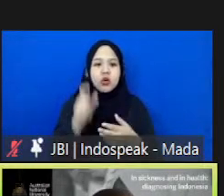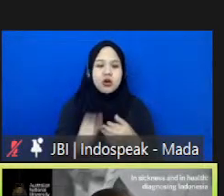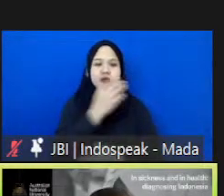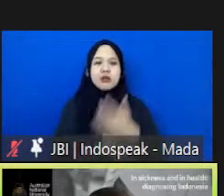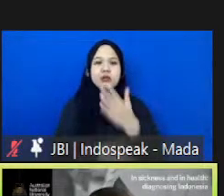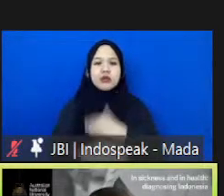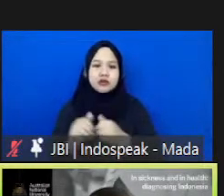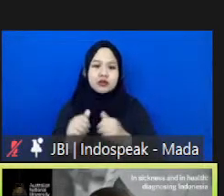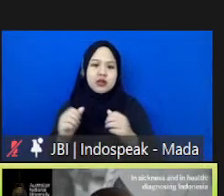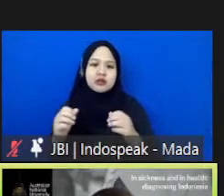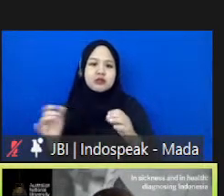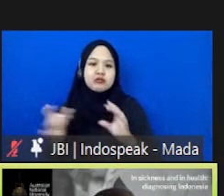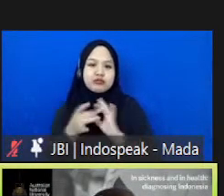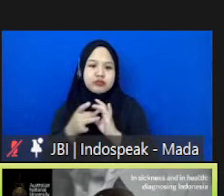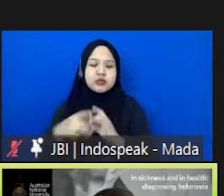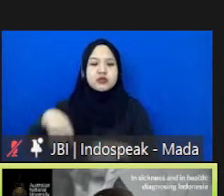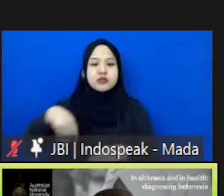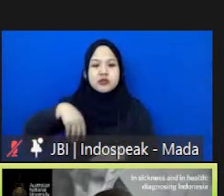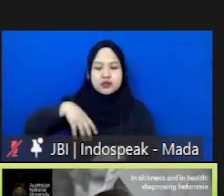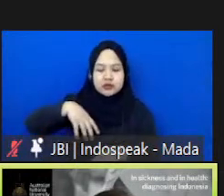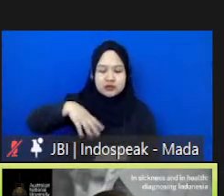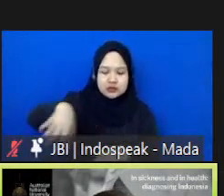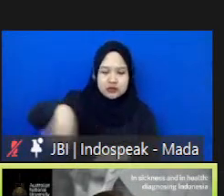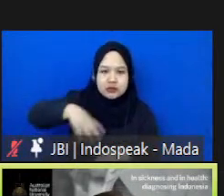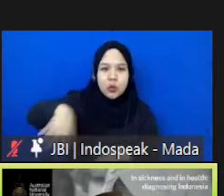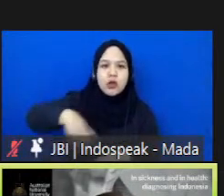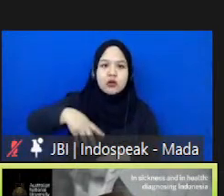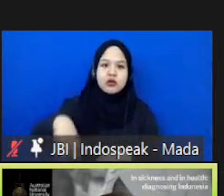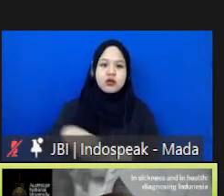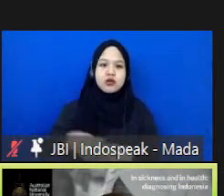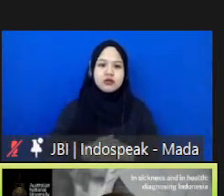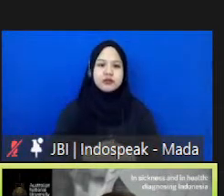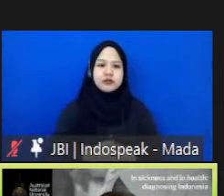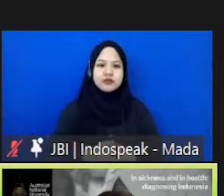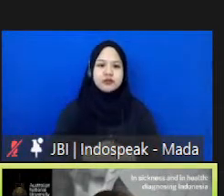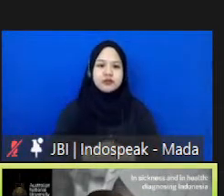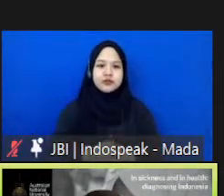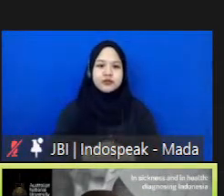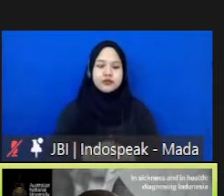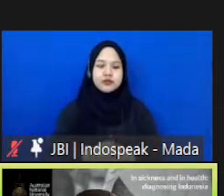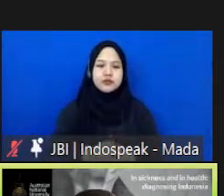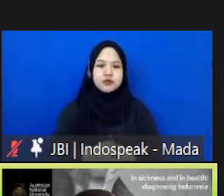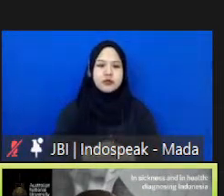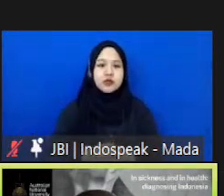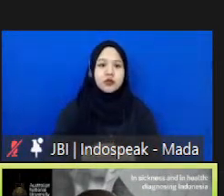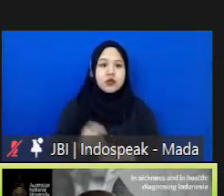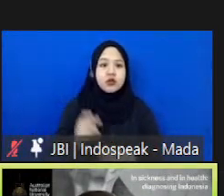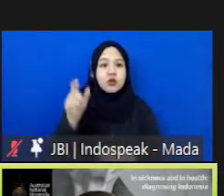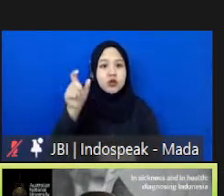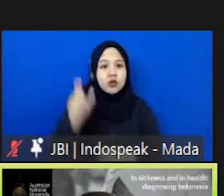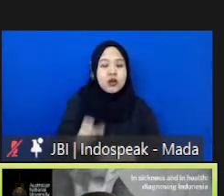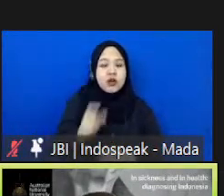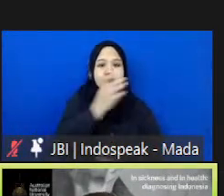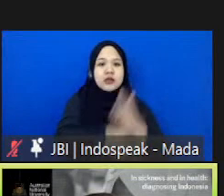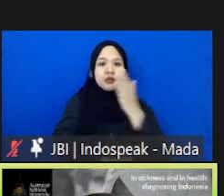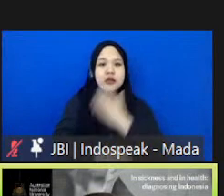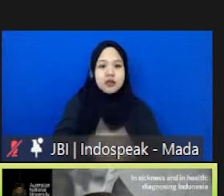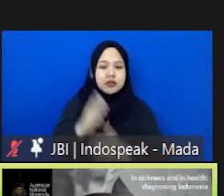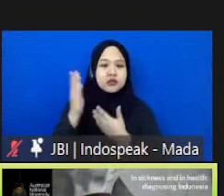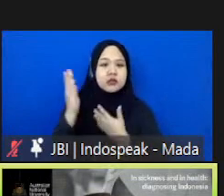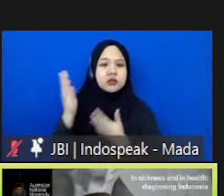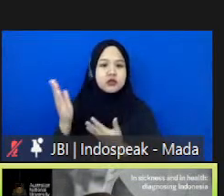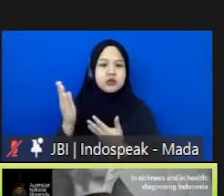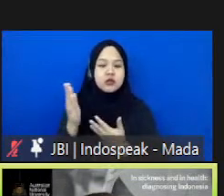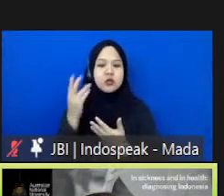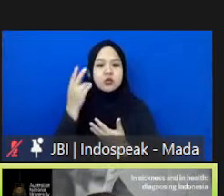don't have a person with a disability. So what is to be a person with a disability? The answer to